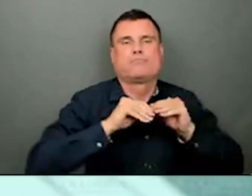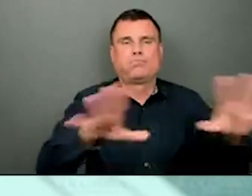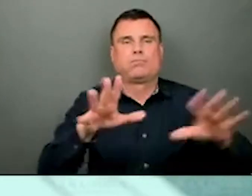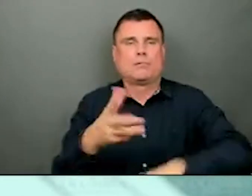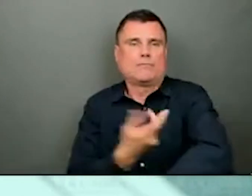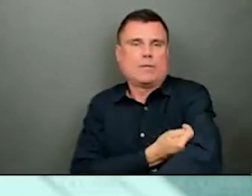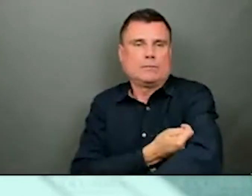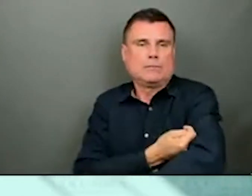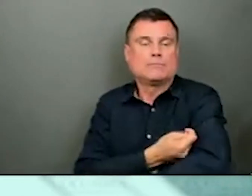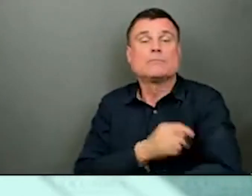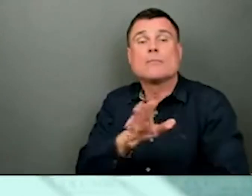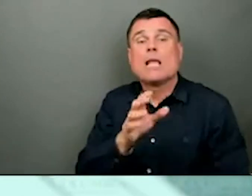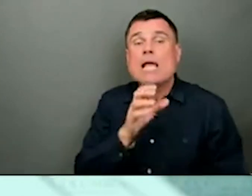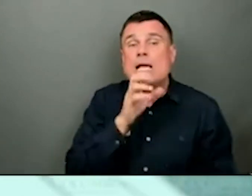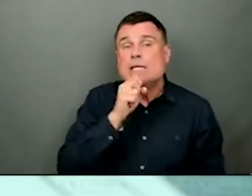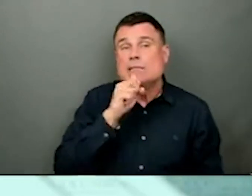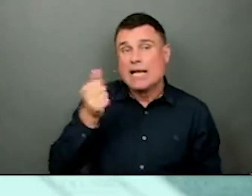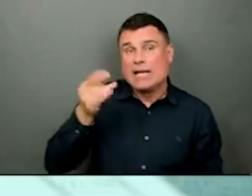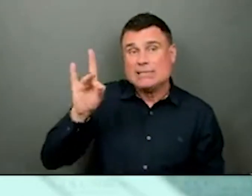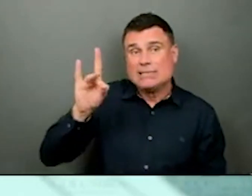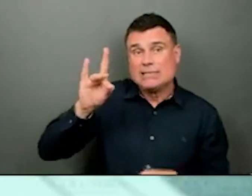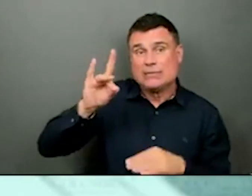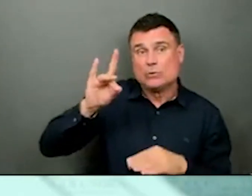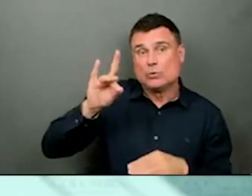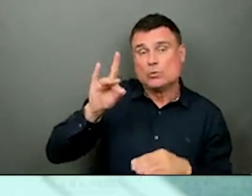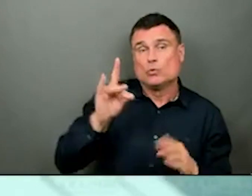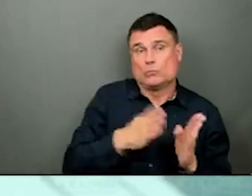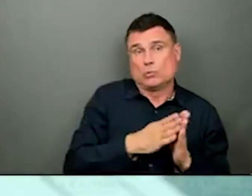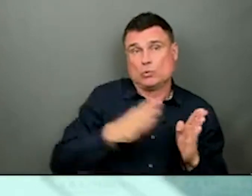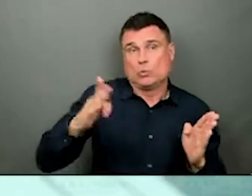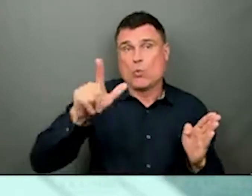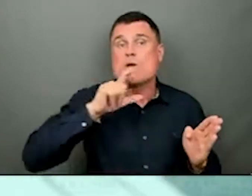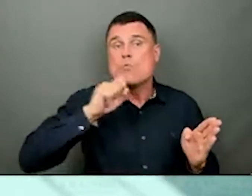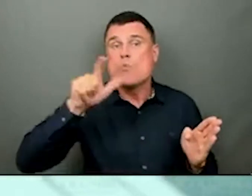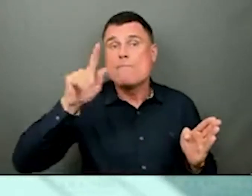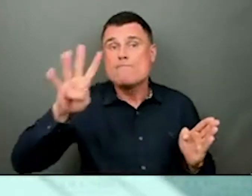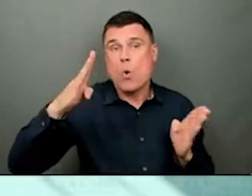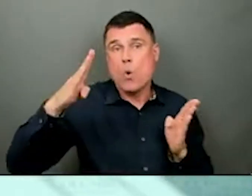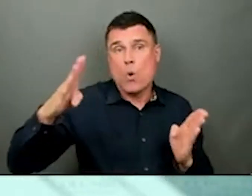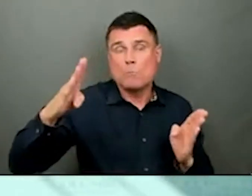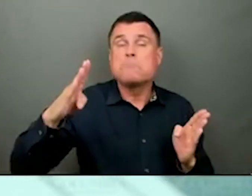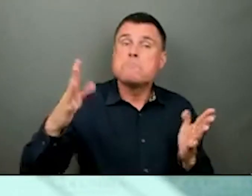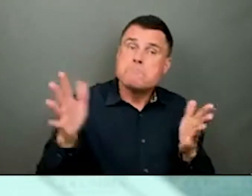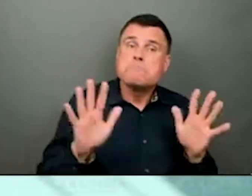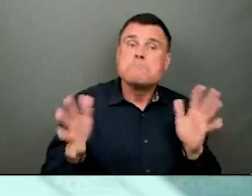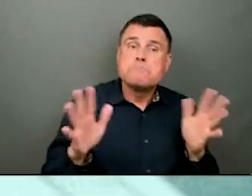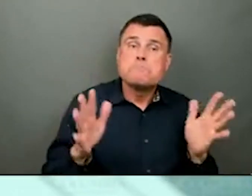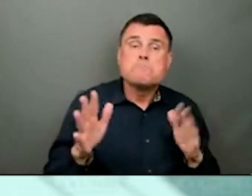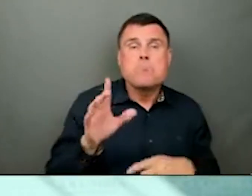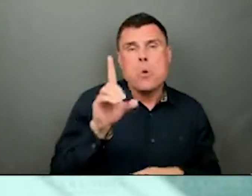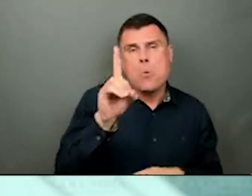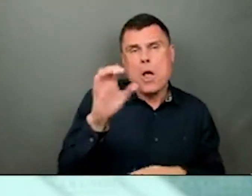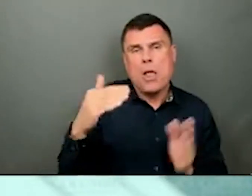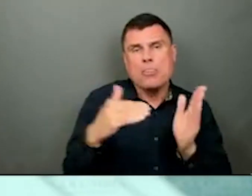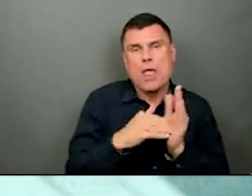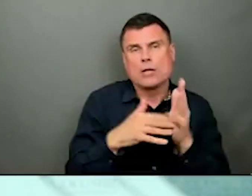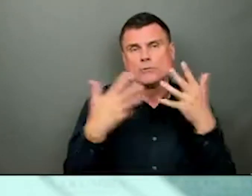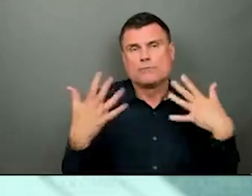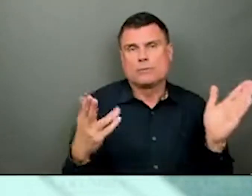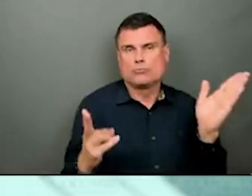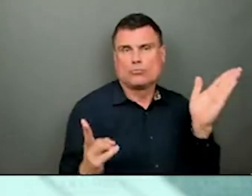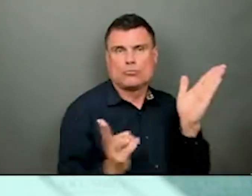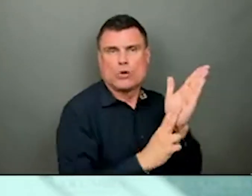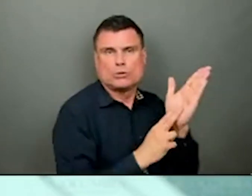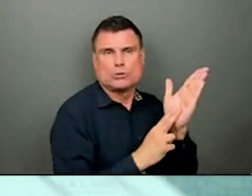So you can see that people have been registering, but we need people in their 40s, in their 30s, in their 20s to get registered